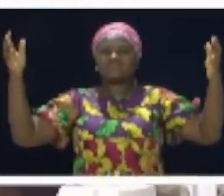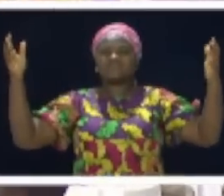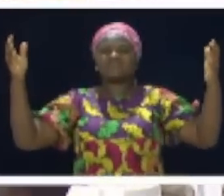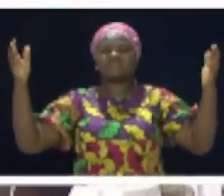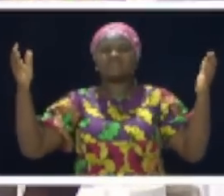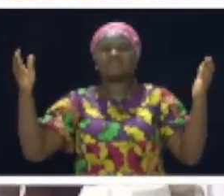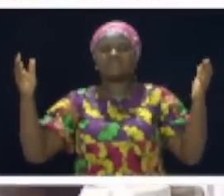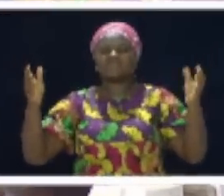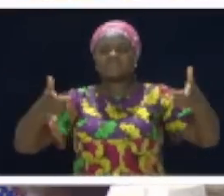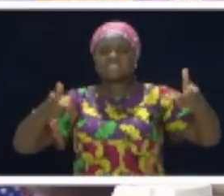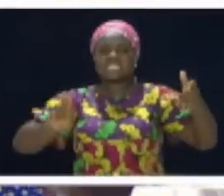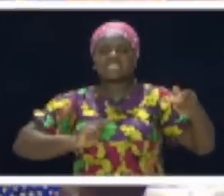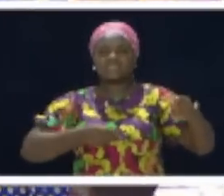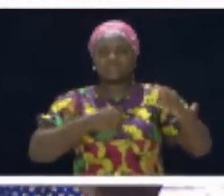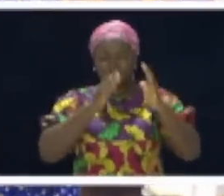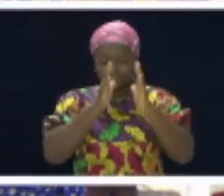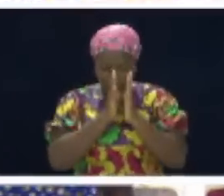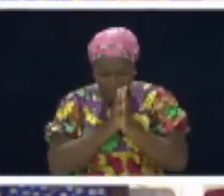Let us pray.